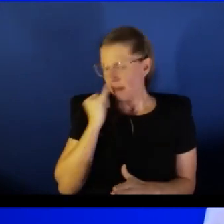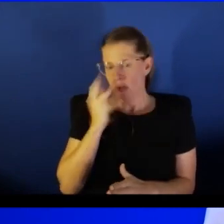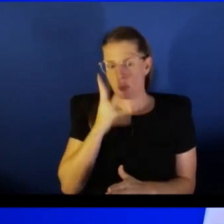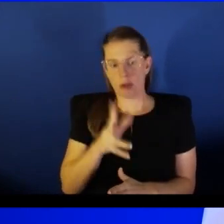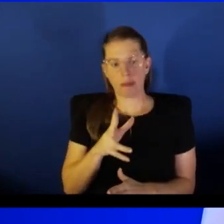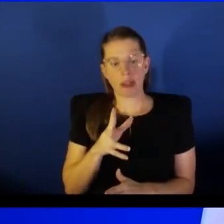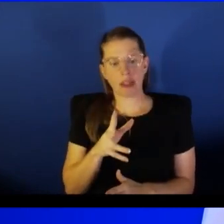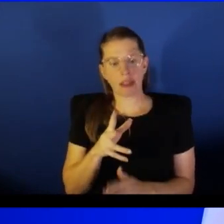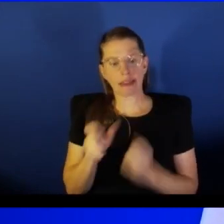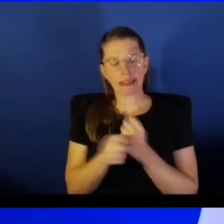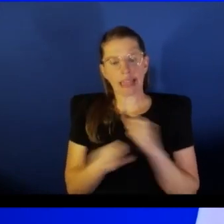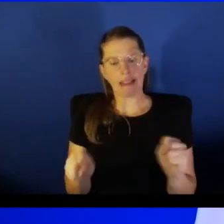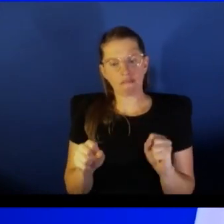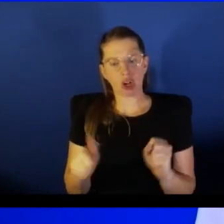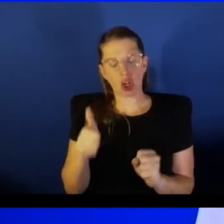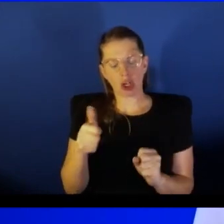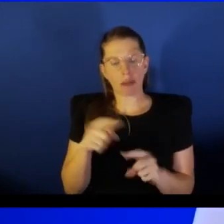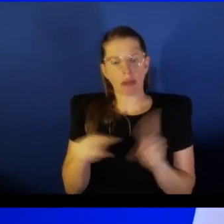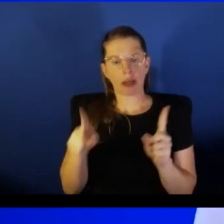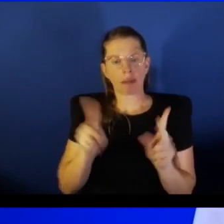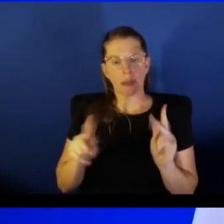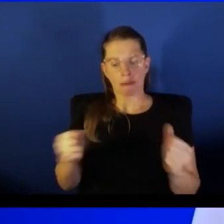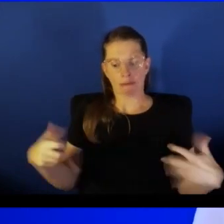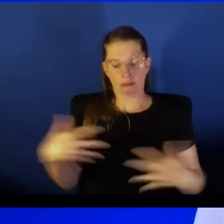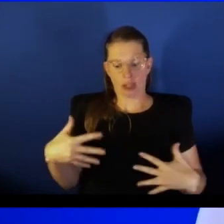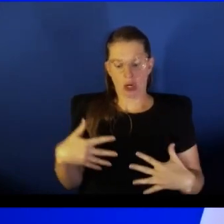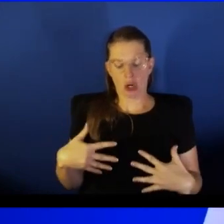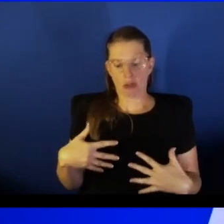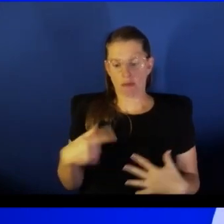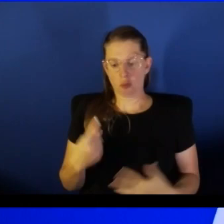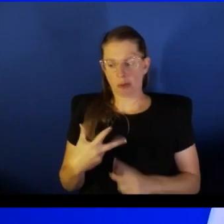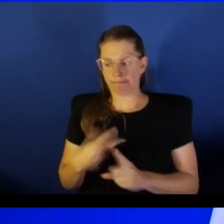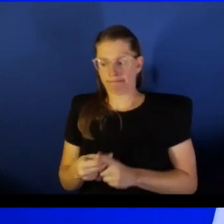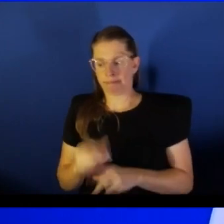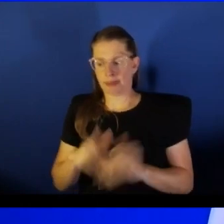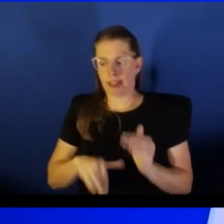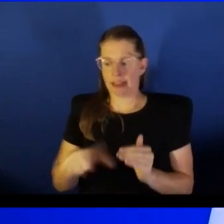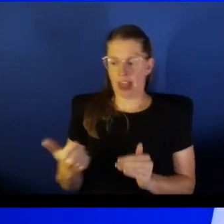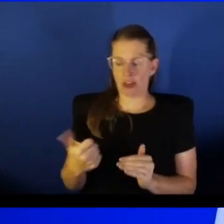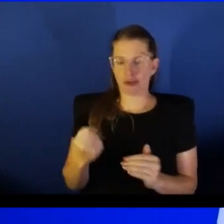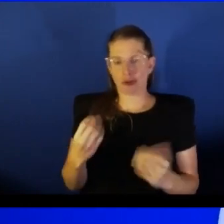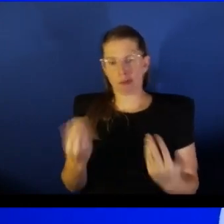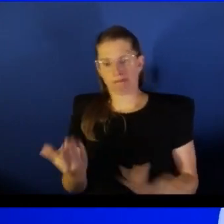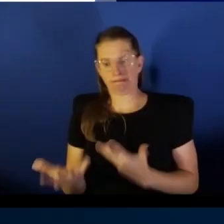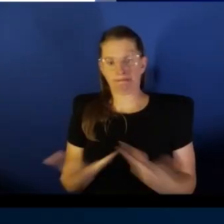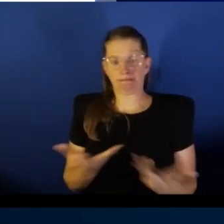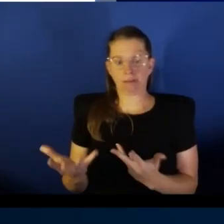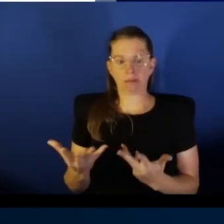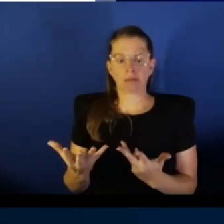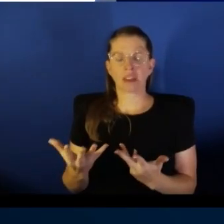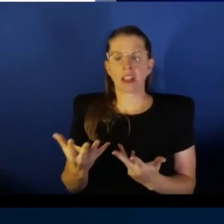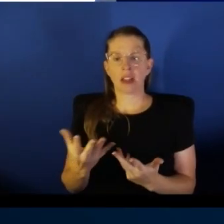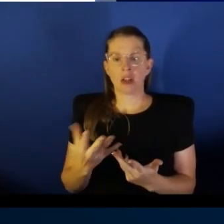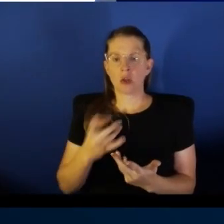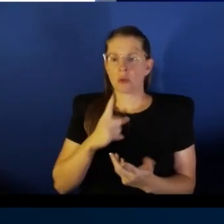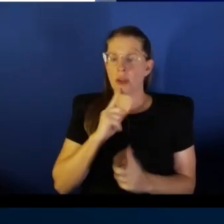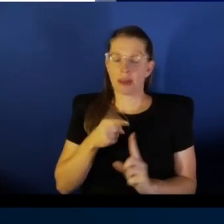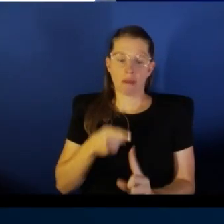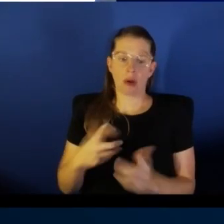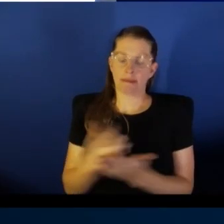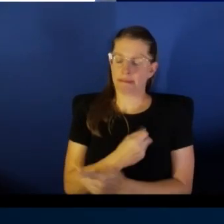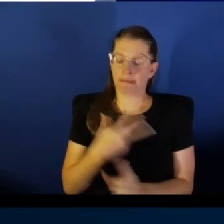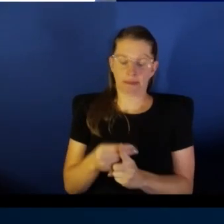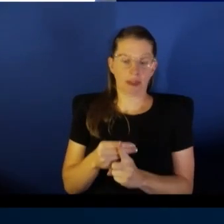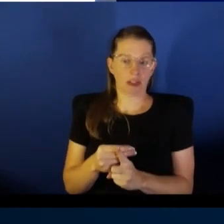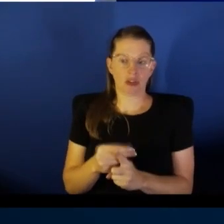safer, but some people fear one versus the other, so it's great to have a choice. Right, just get vaccinated. Pick one and go with Yes, it, right? go with it.